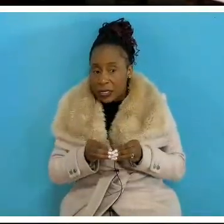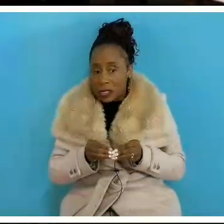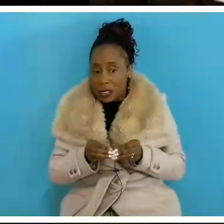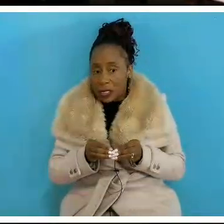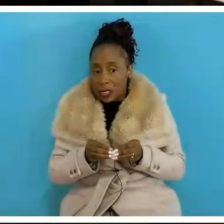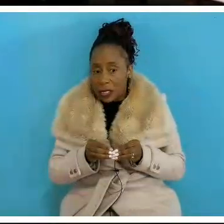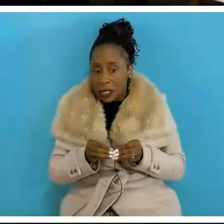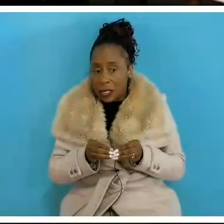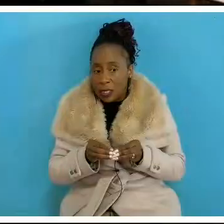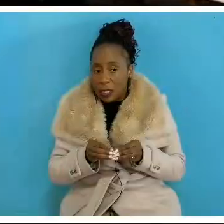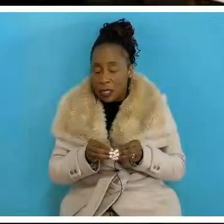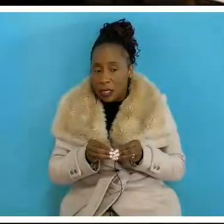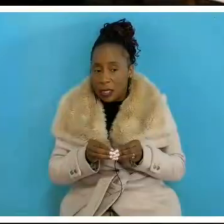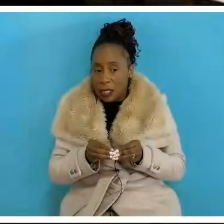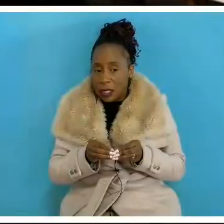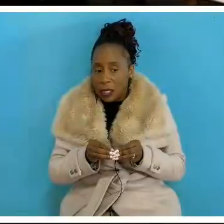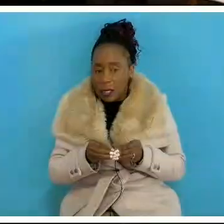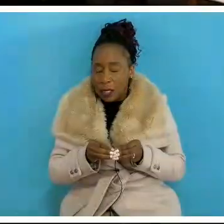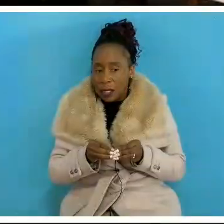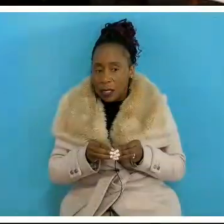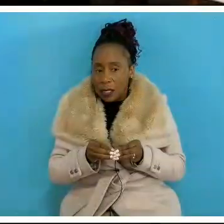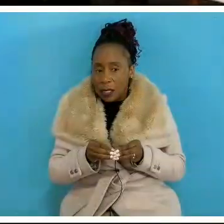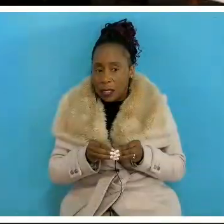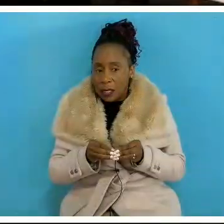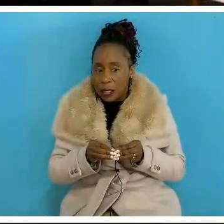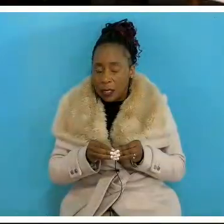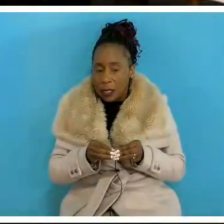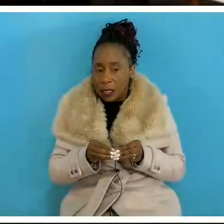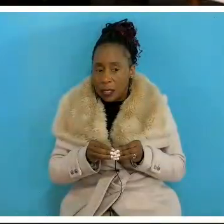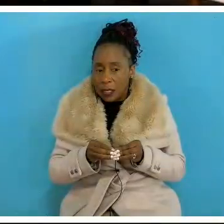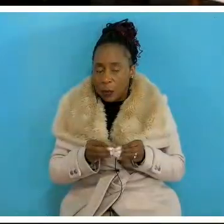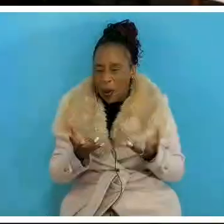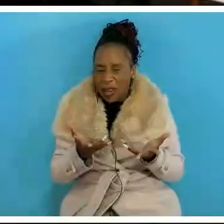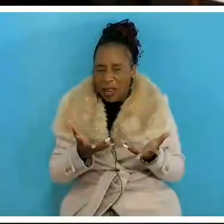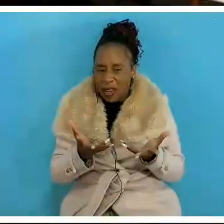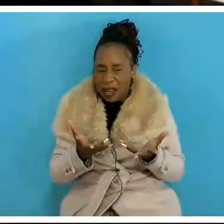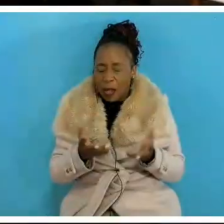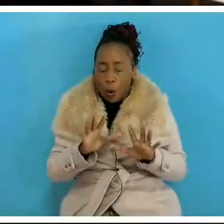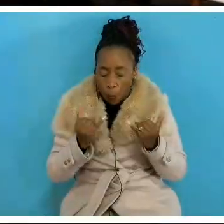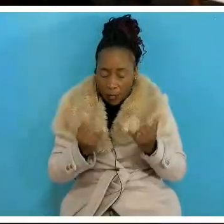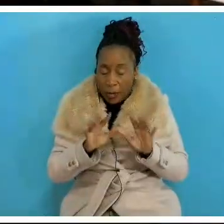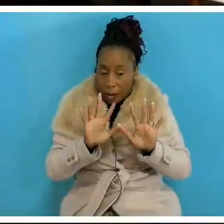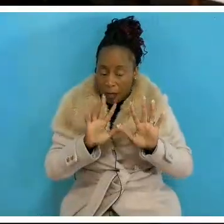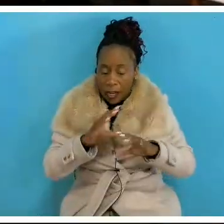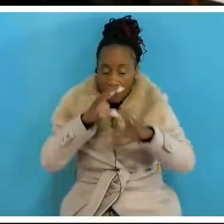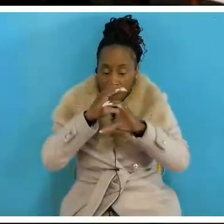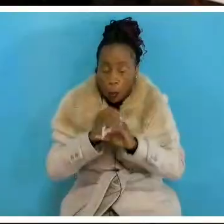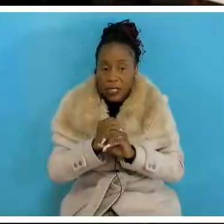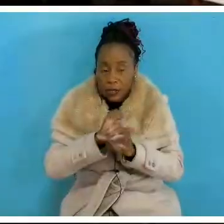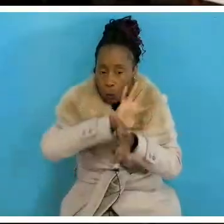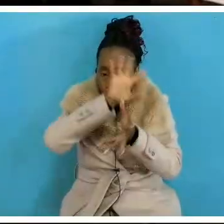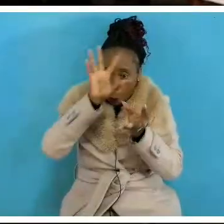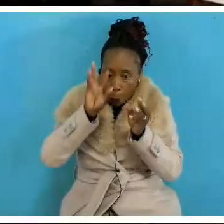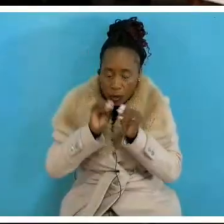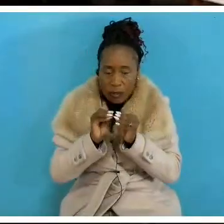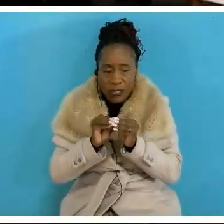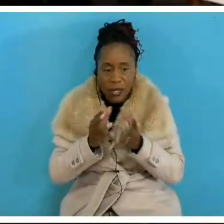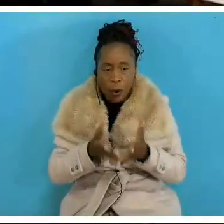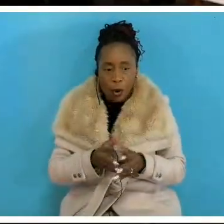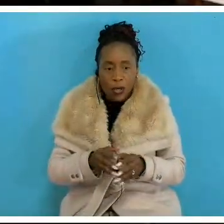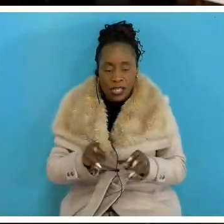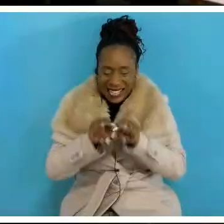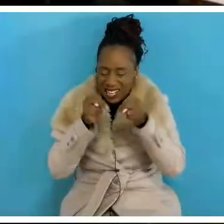high. Specifically, but okay, right. Let us focus on the holistically. Okay, let's